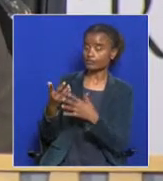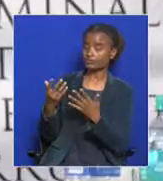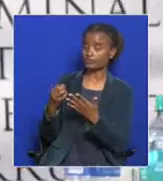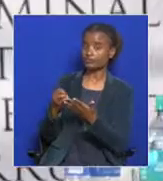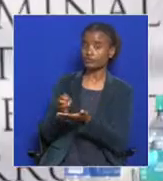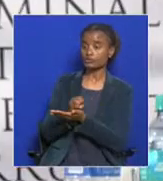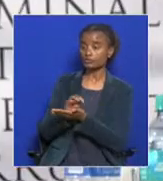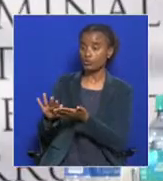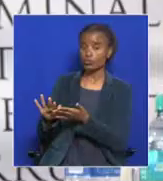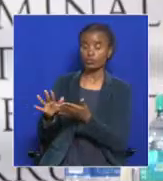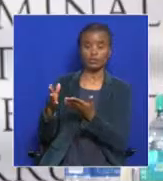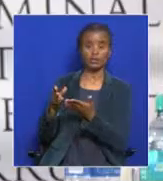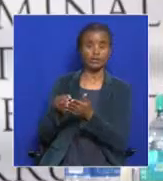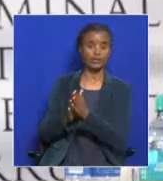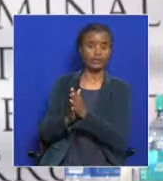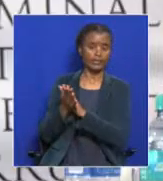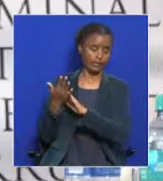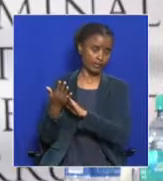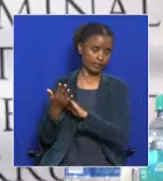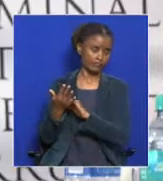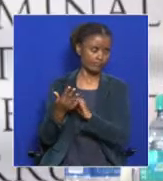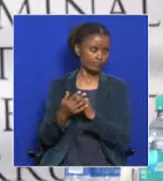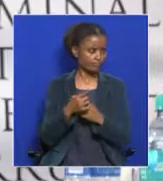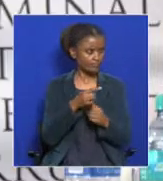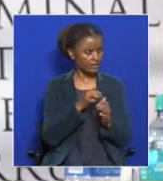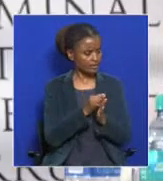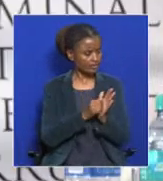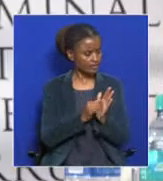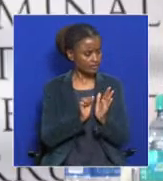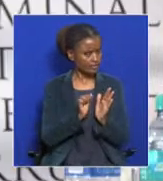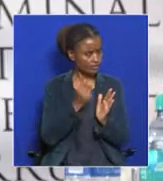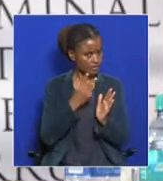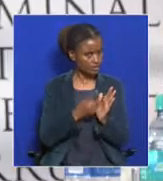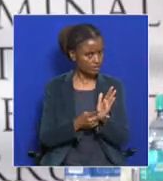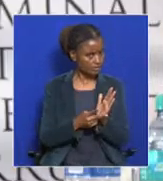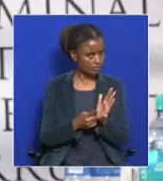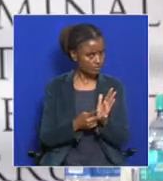see that in your statement? Oh, okay.